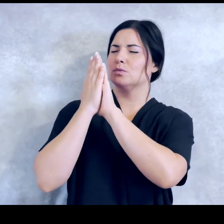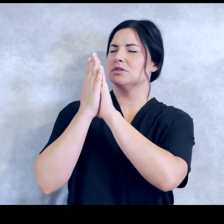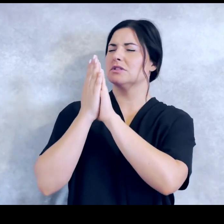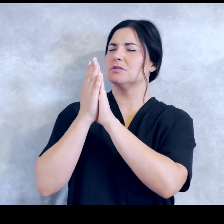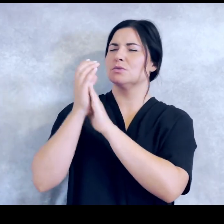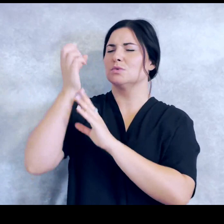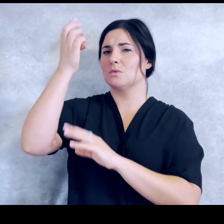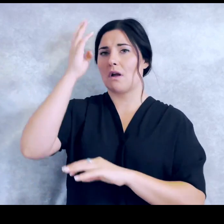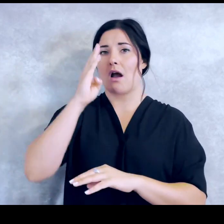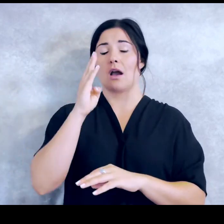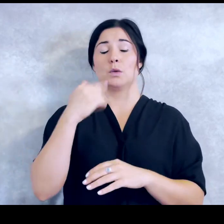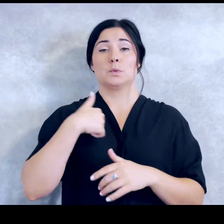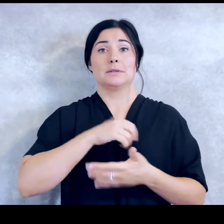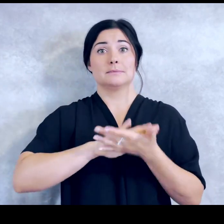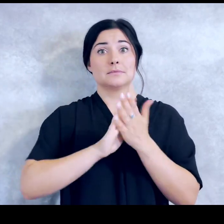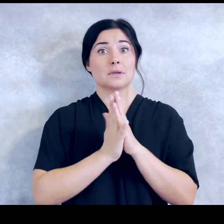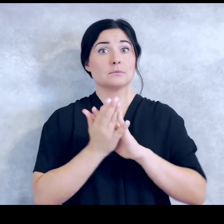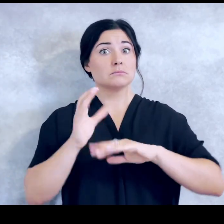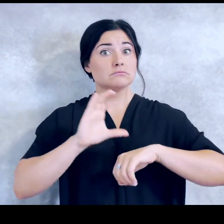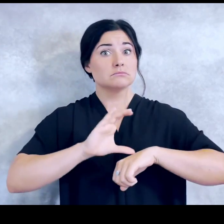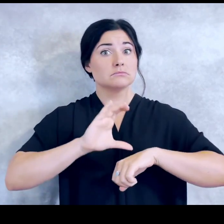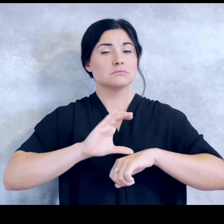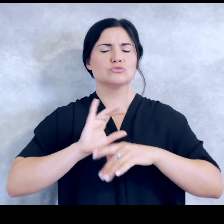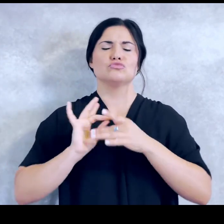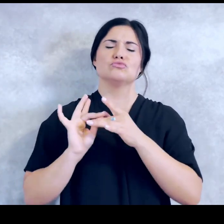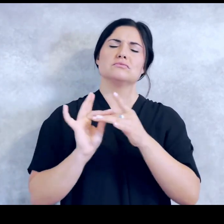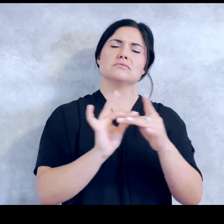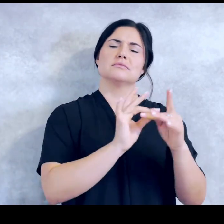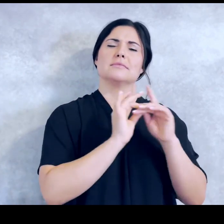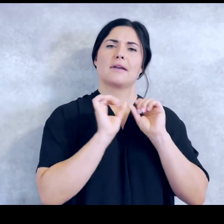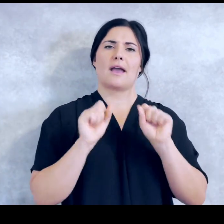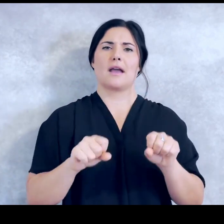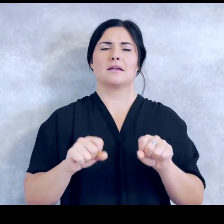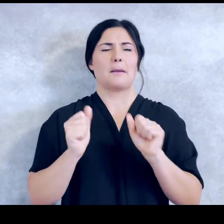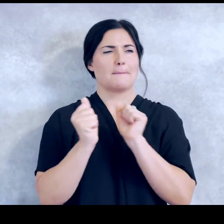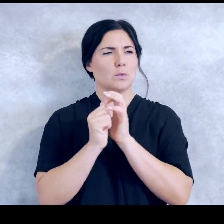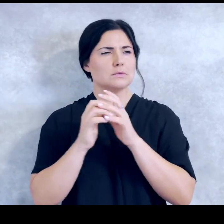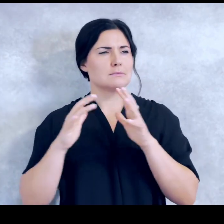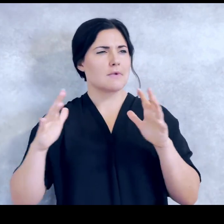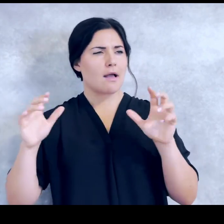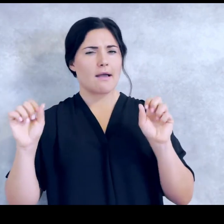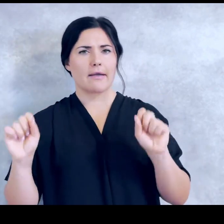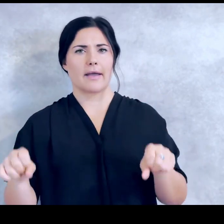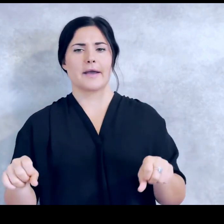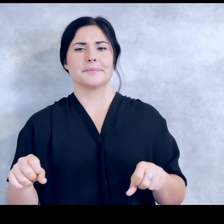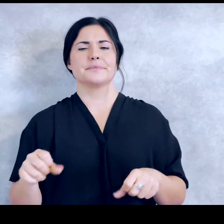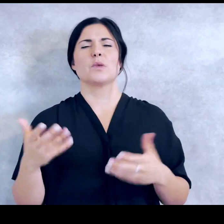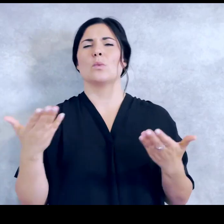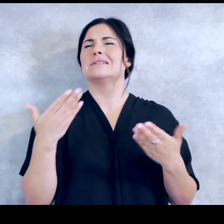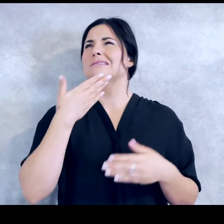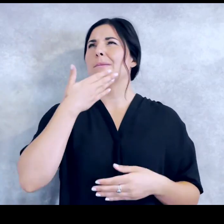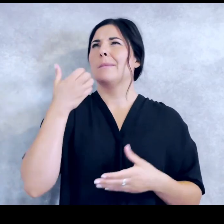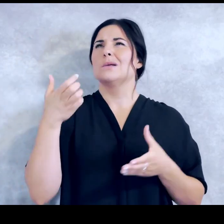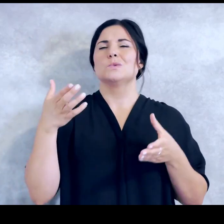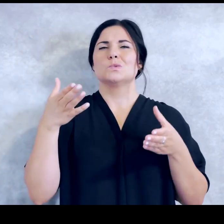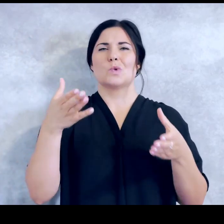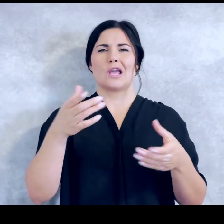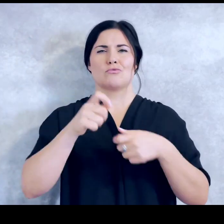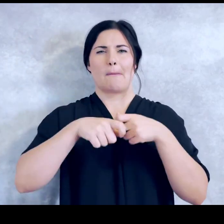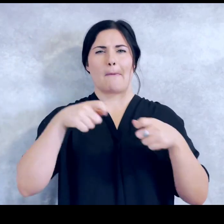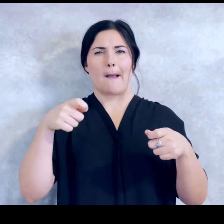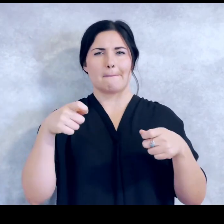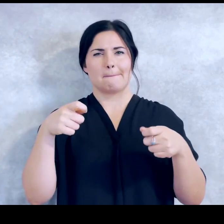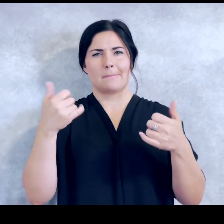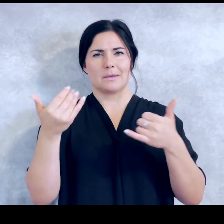our devotion to God, and we become the church through unity, and we become the church through multiplication. I thought, what's the best way